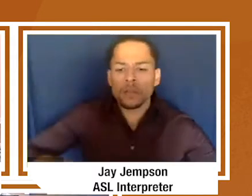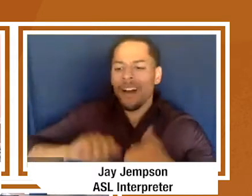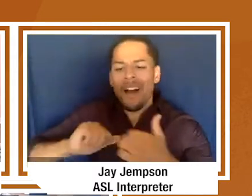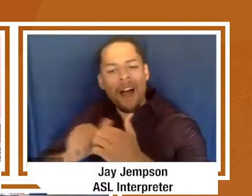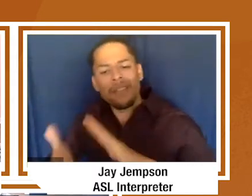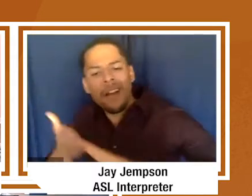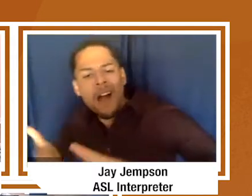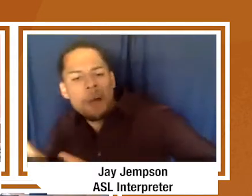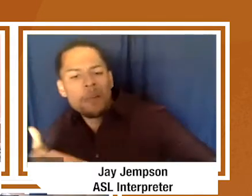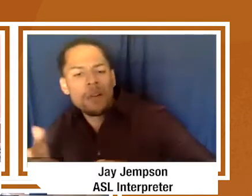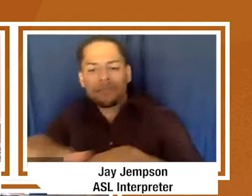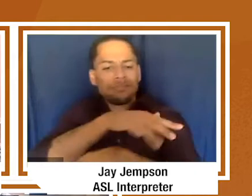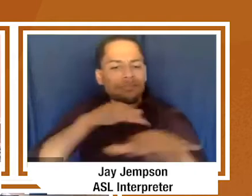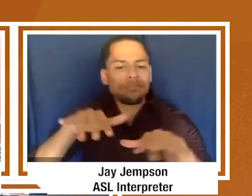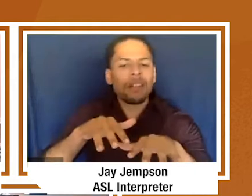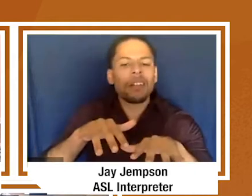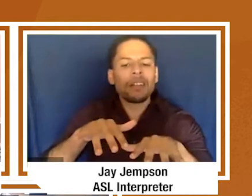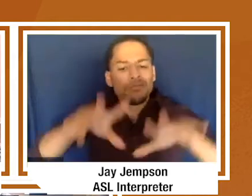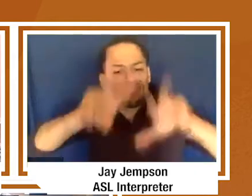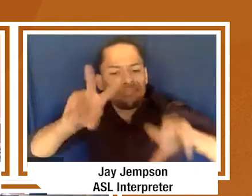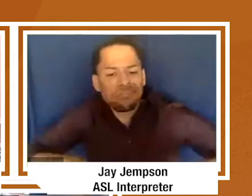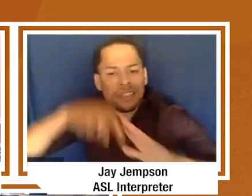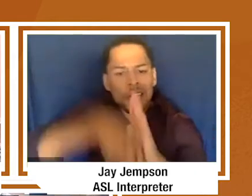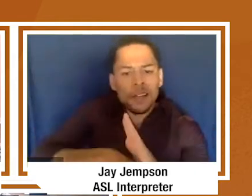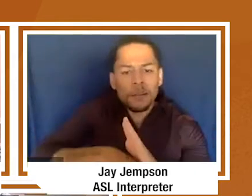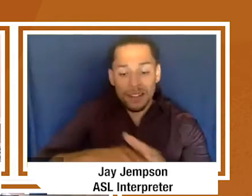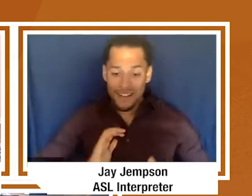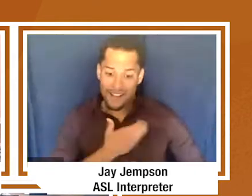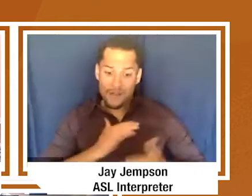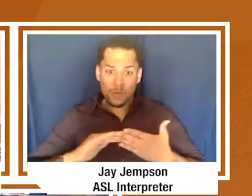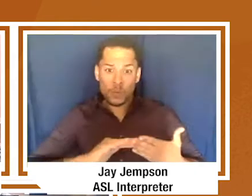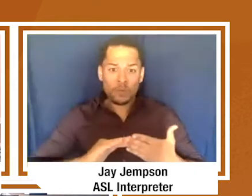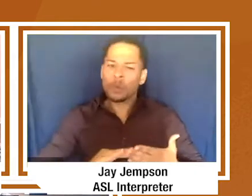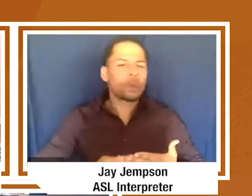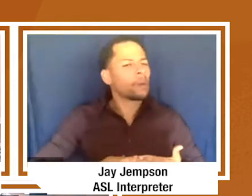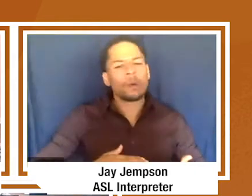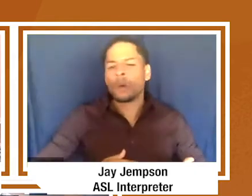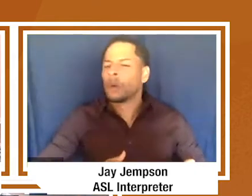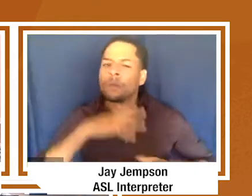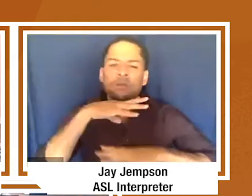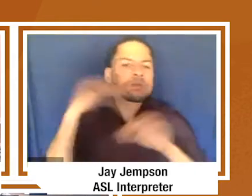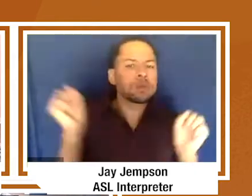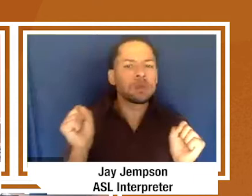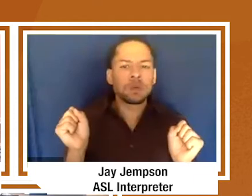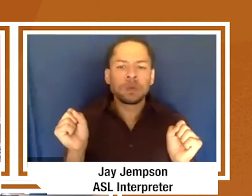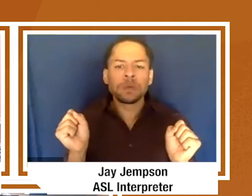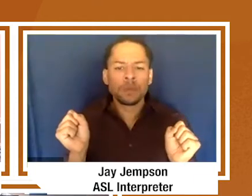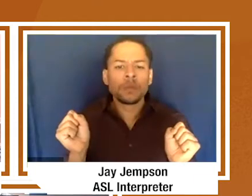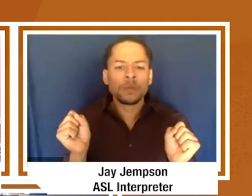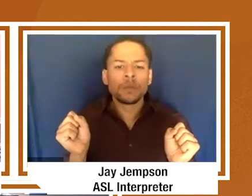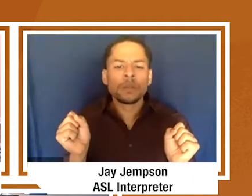of operation. And it was, you know, our community saying, enough is enough. We see